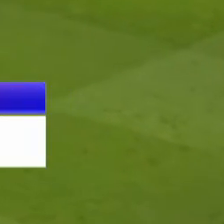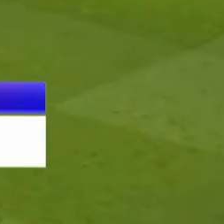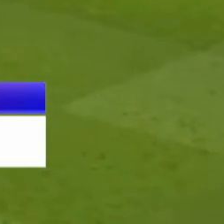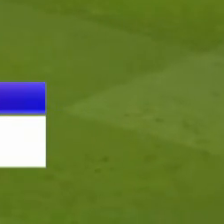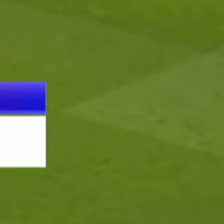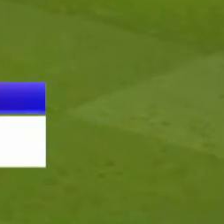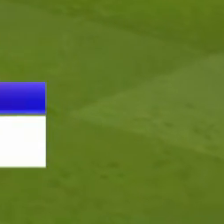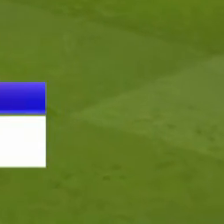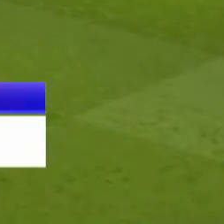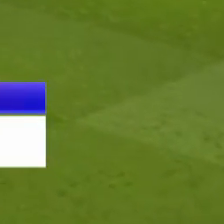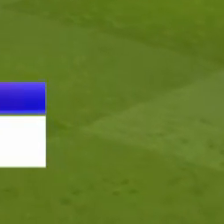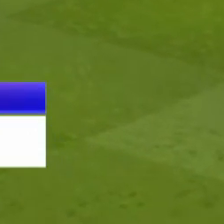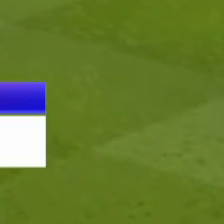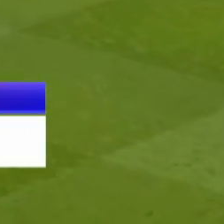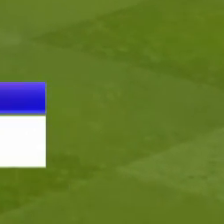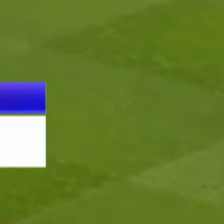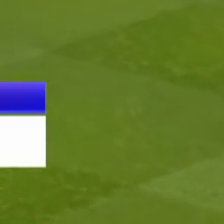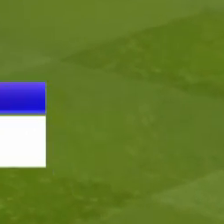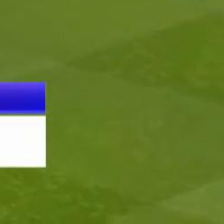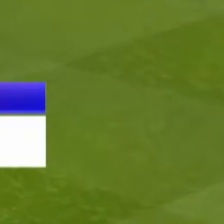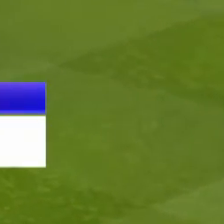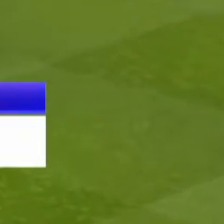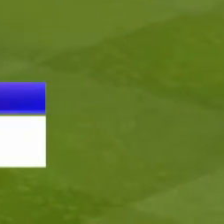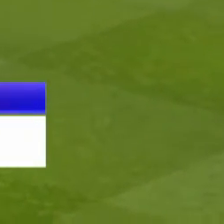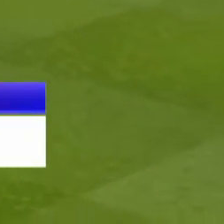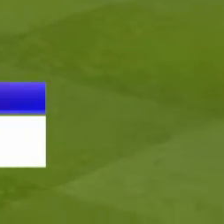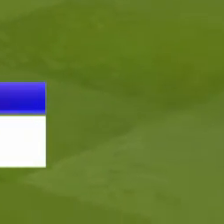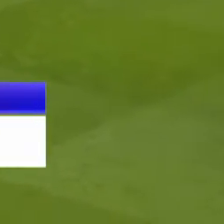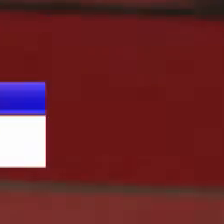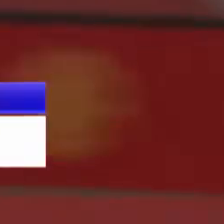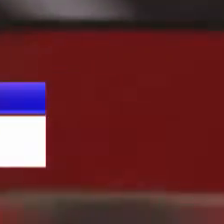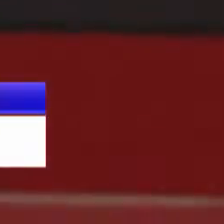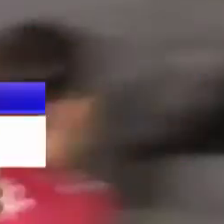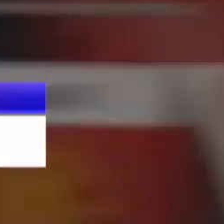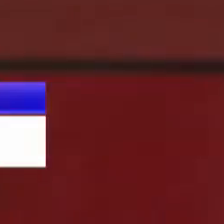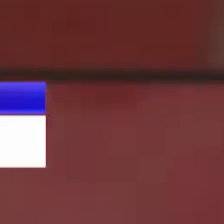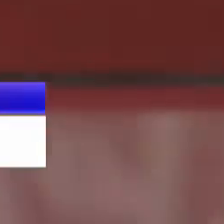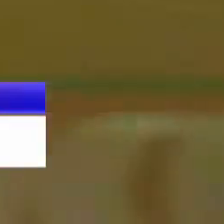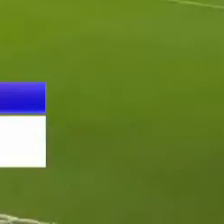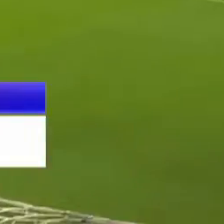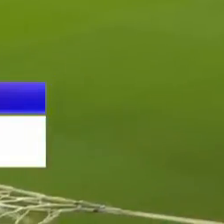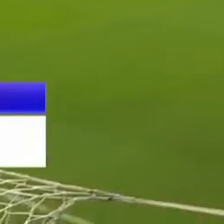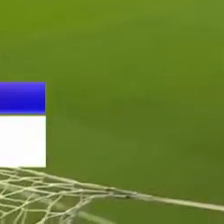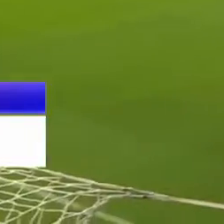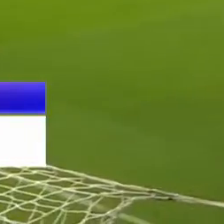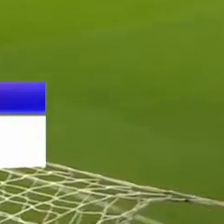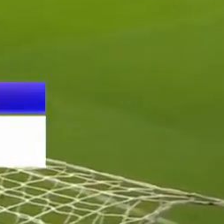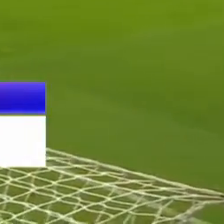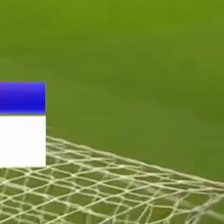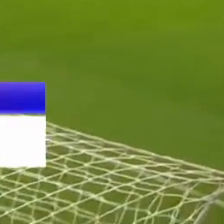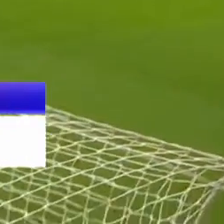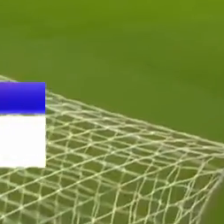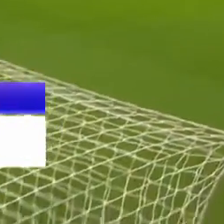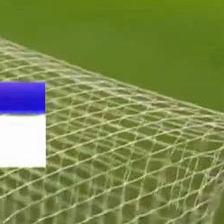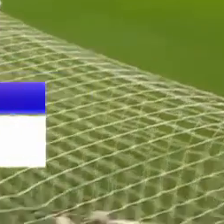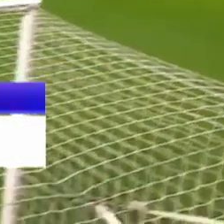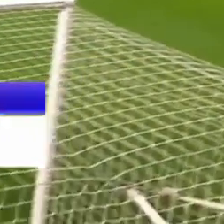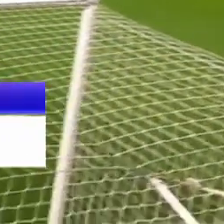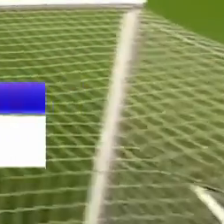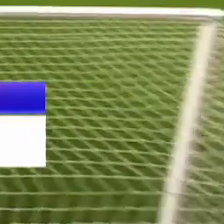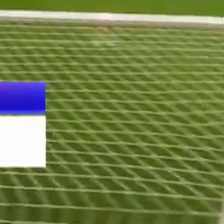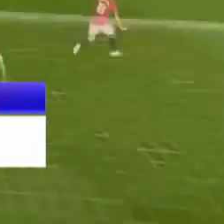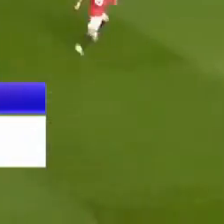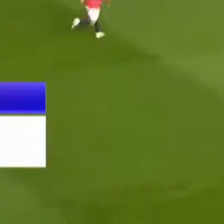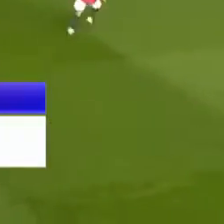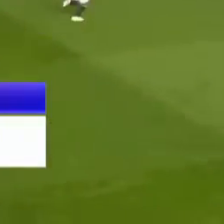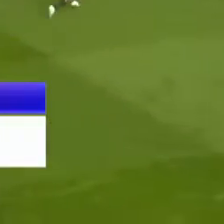Gallagher. And that curler from Robinson off the woodwork. What a fantastic effort from the substitute. An absolute